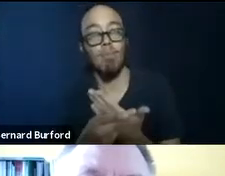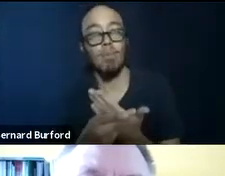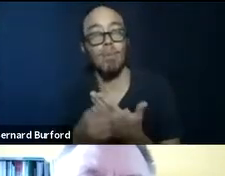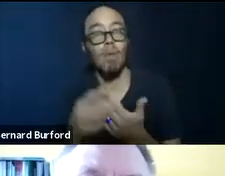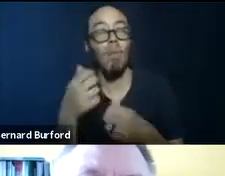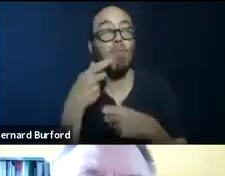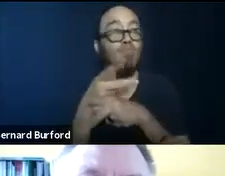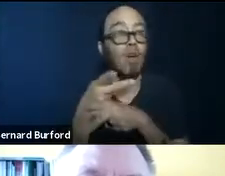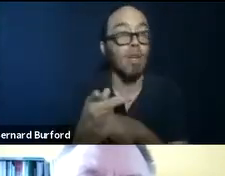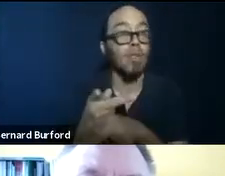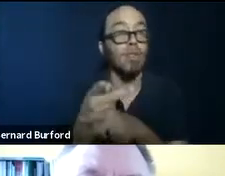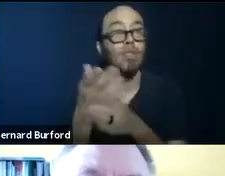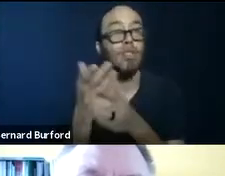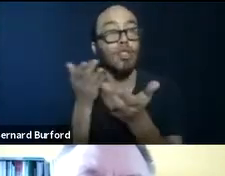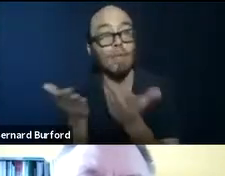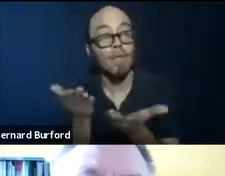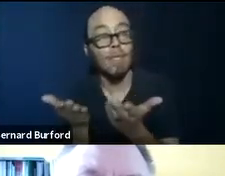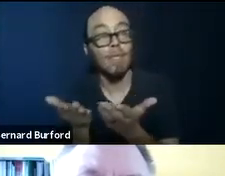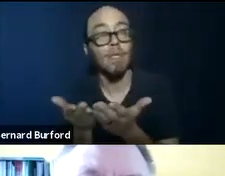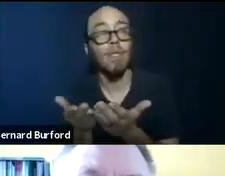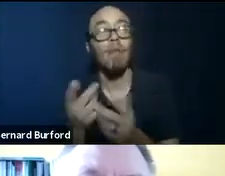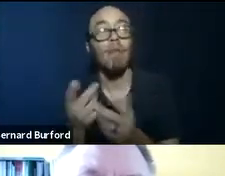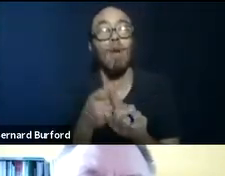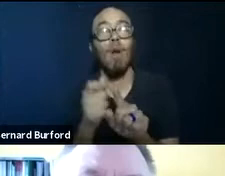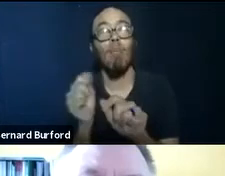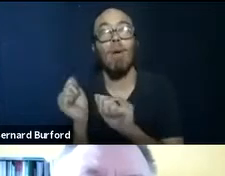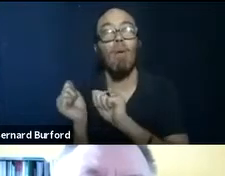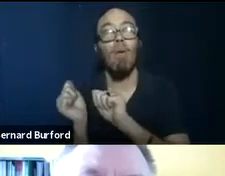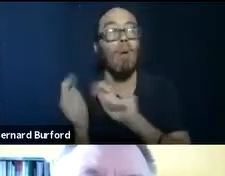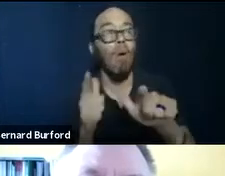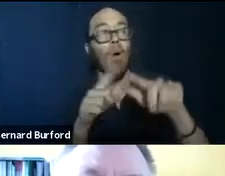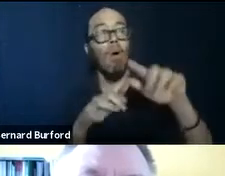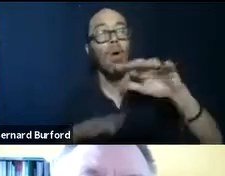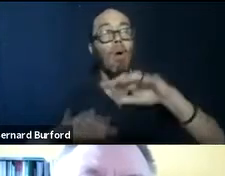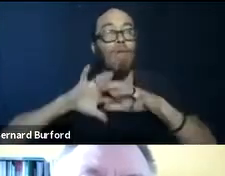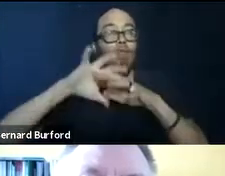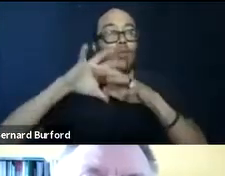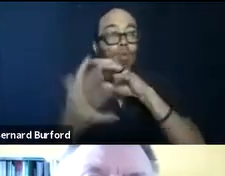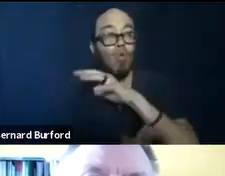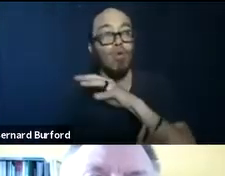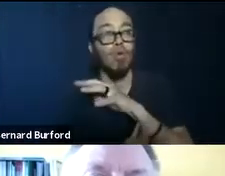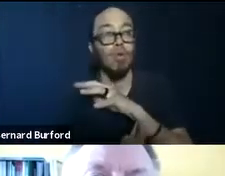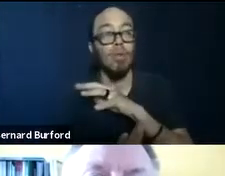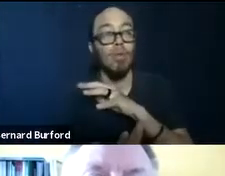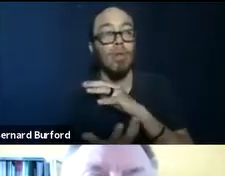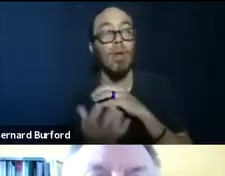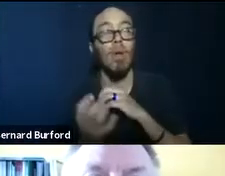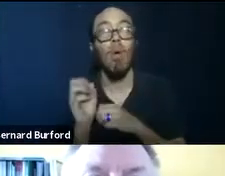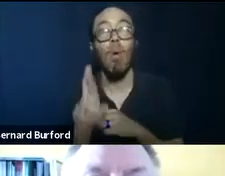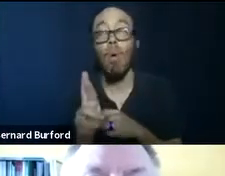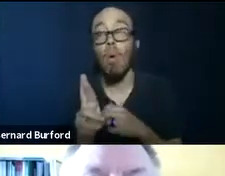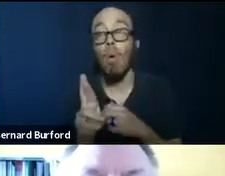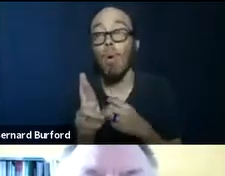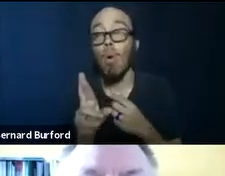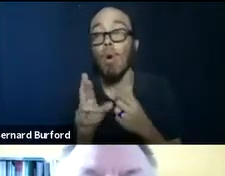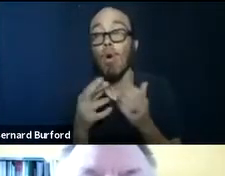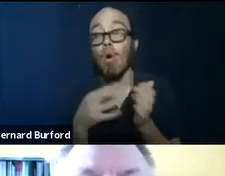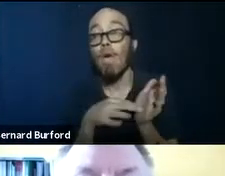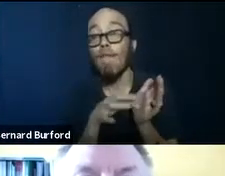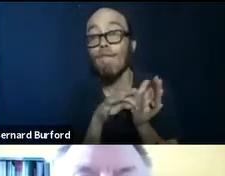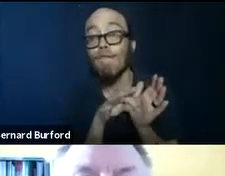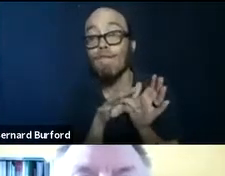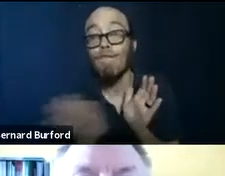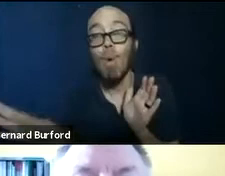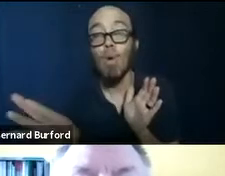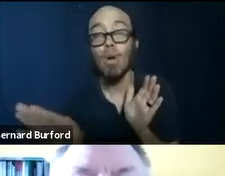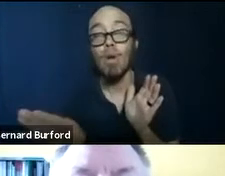products and services from all over the world, or by forwarding and